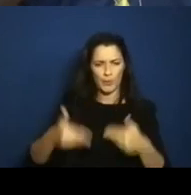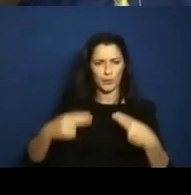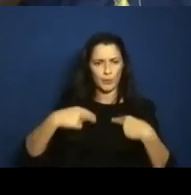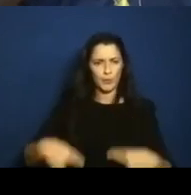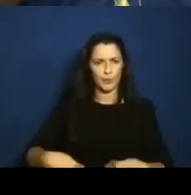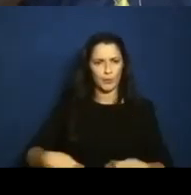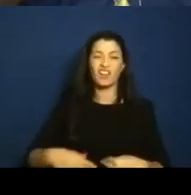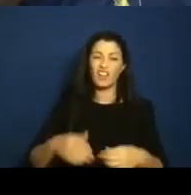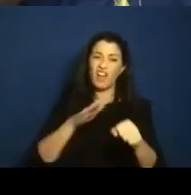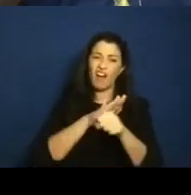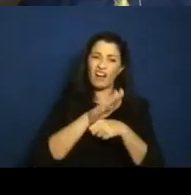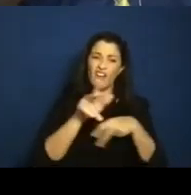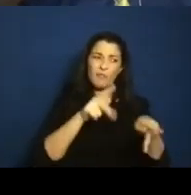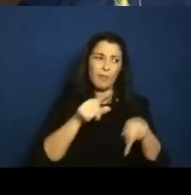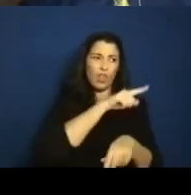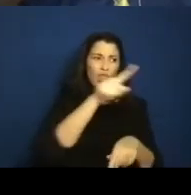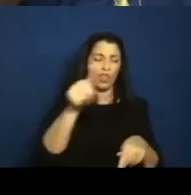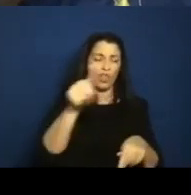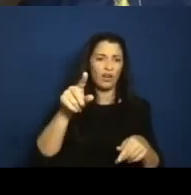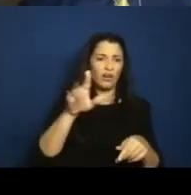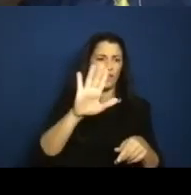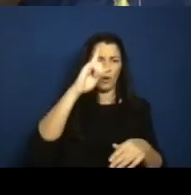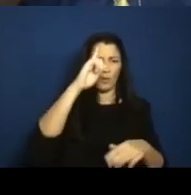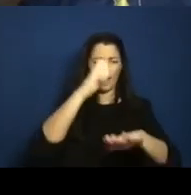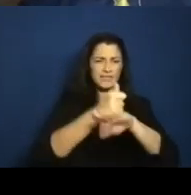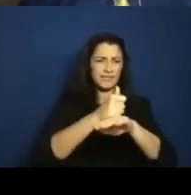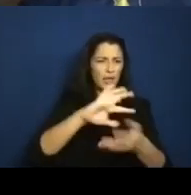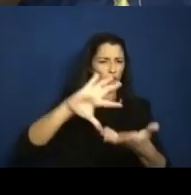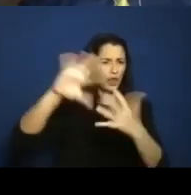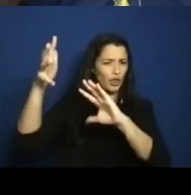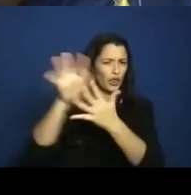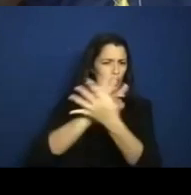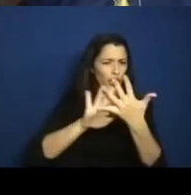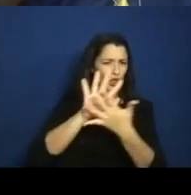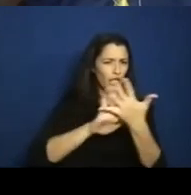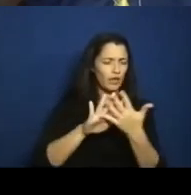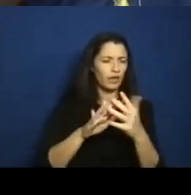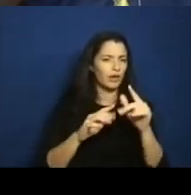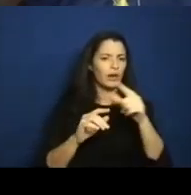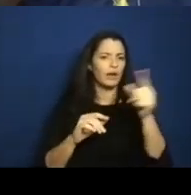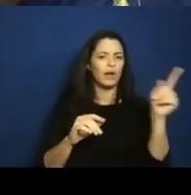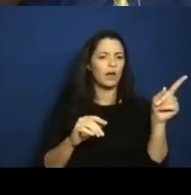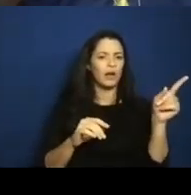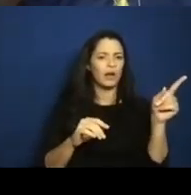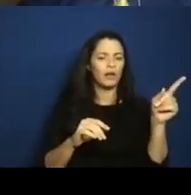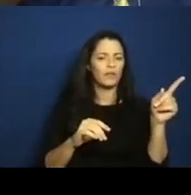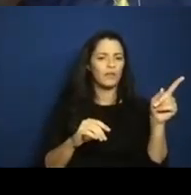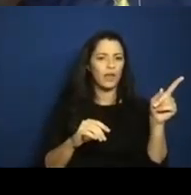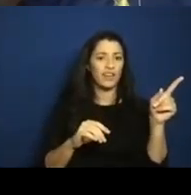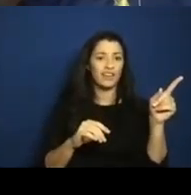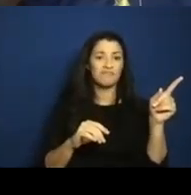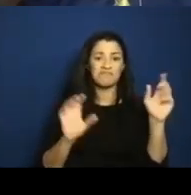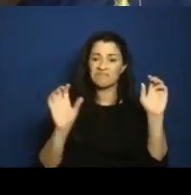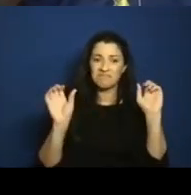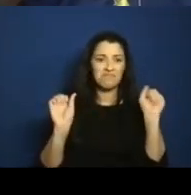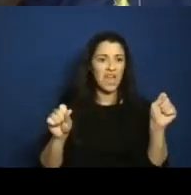mindset about me, when I walk in a room, regardless of what the truth is, they can actually further whatever their